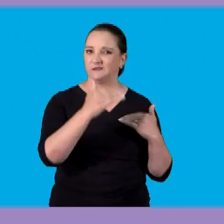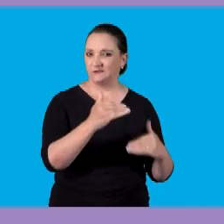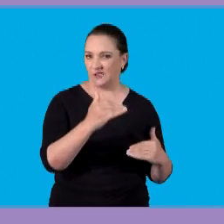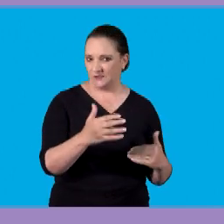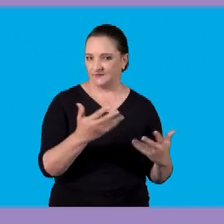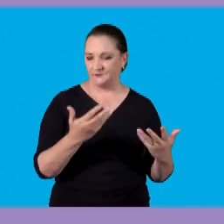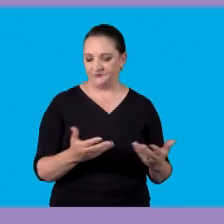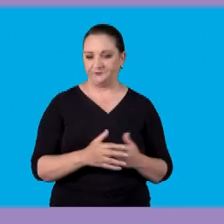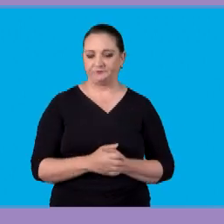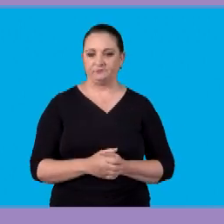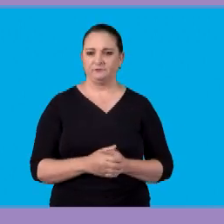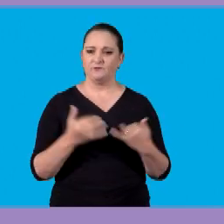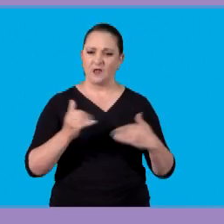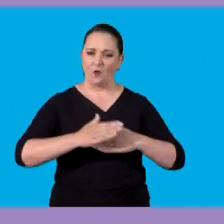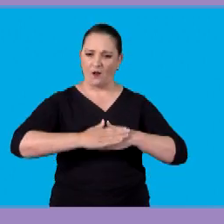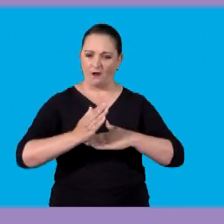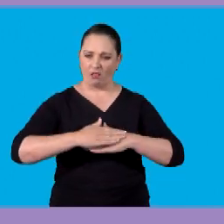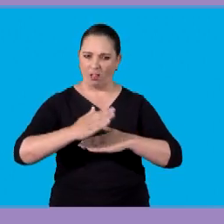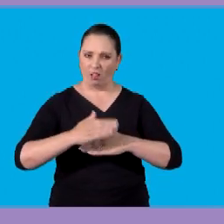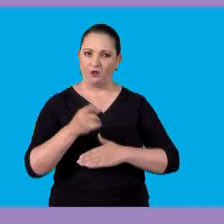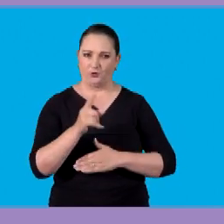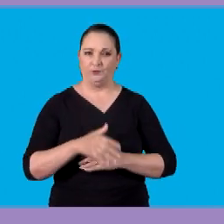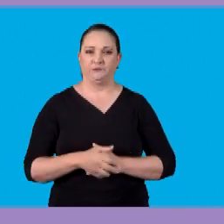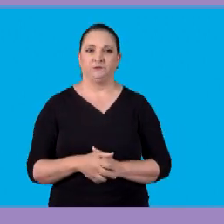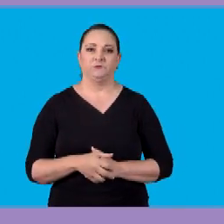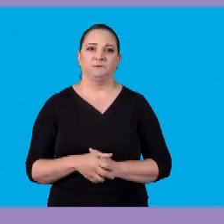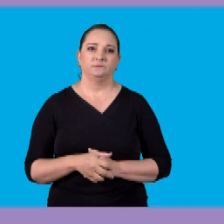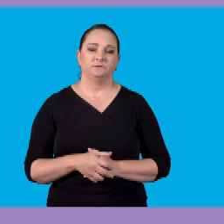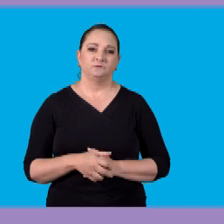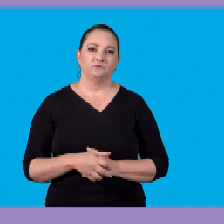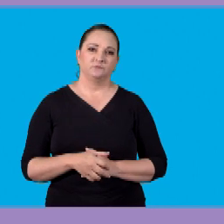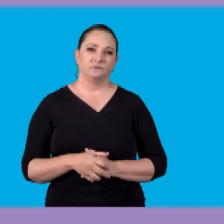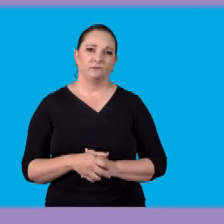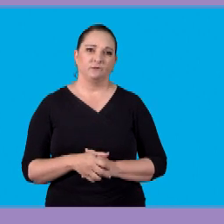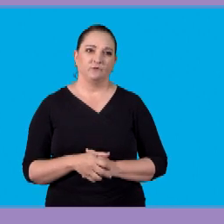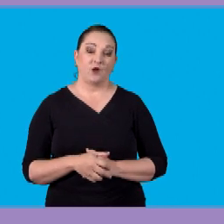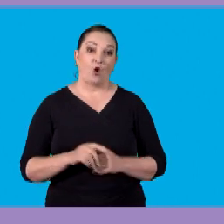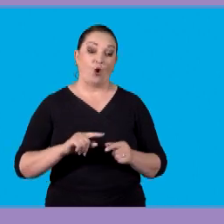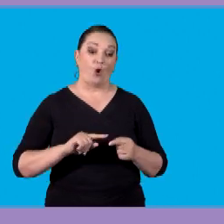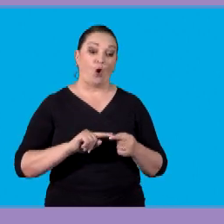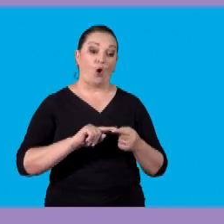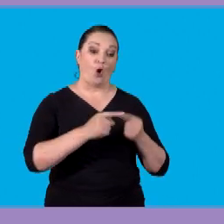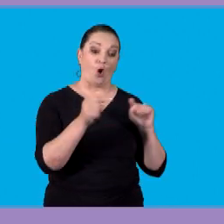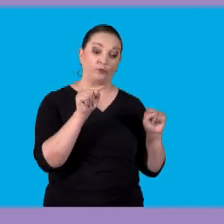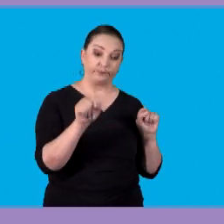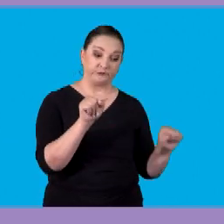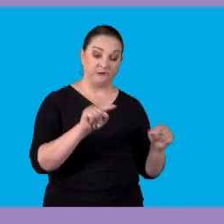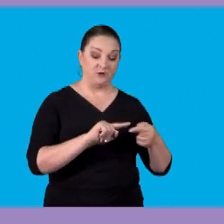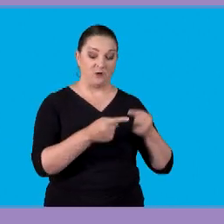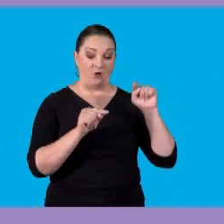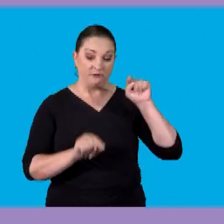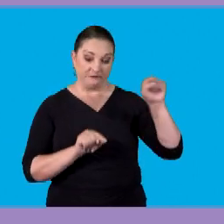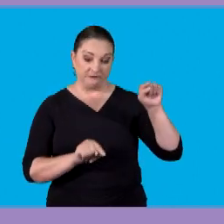the sides when it comes to the properties. What about the angles? So when it comes to the angles of a parallelogram, we know that the